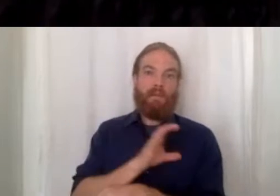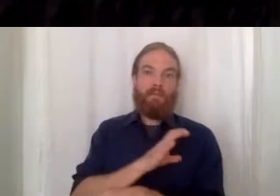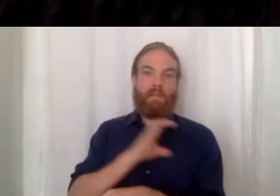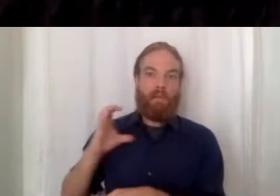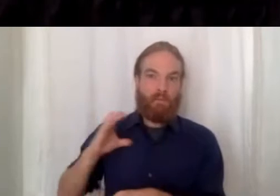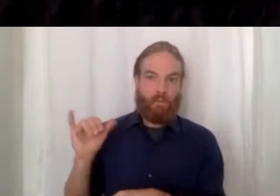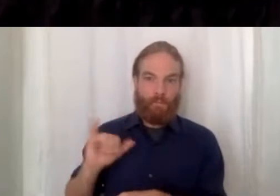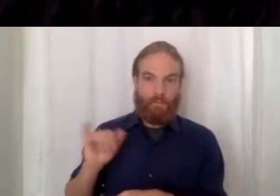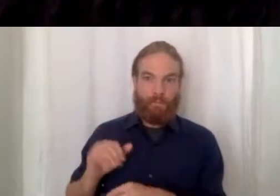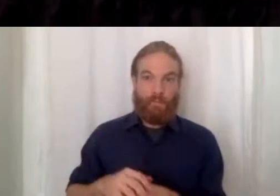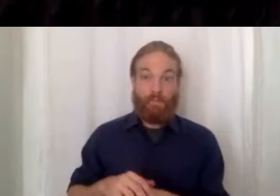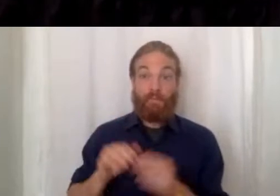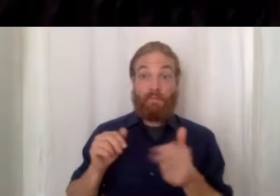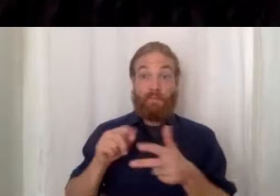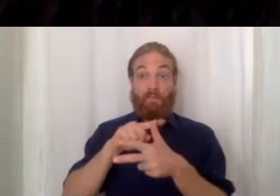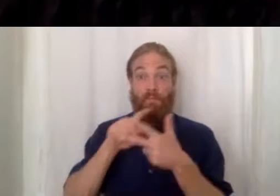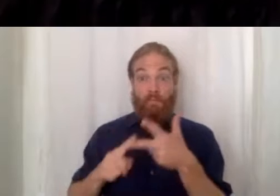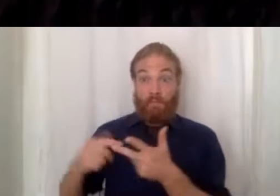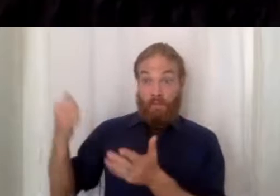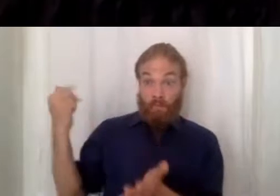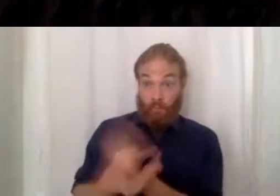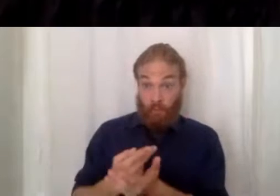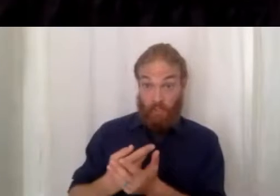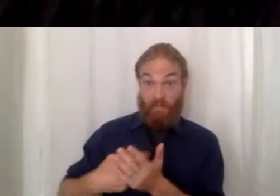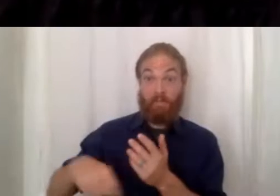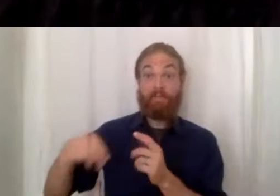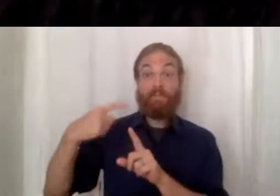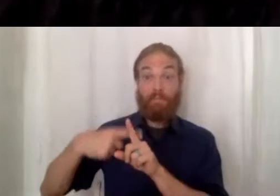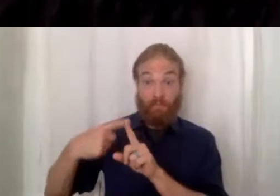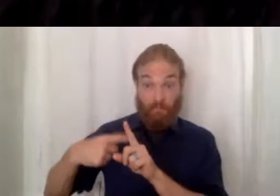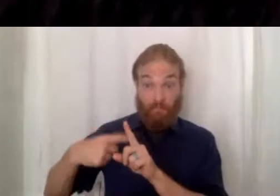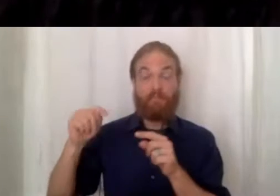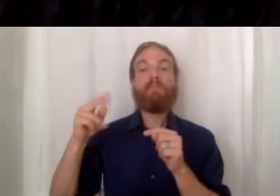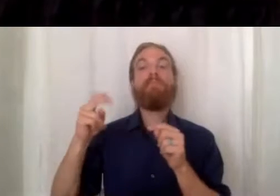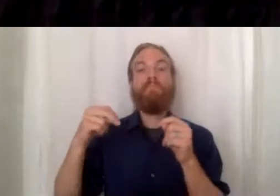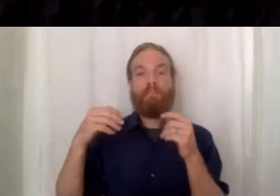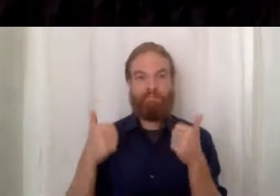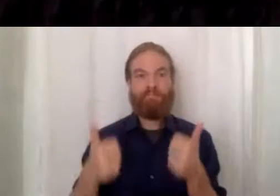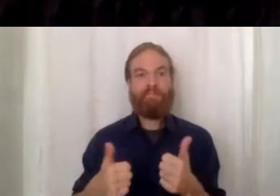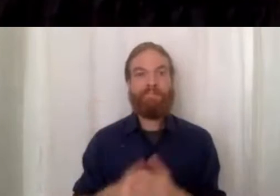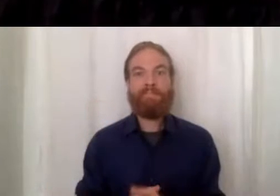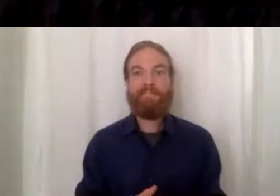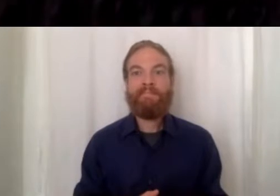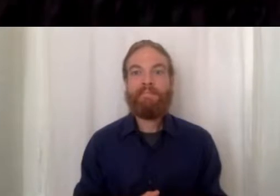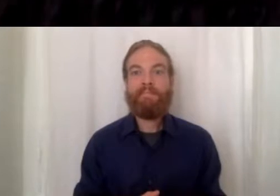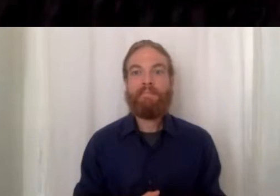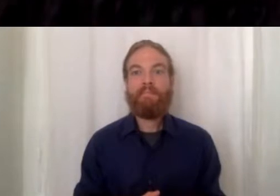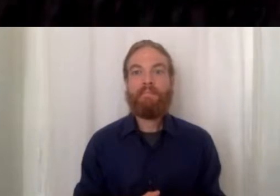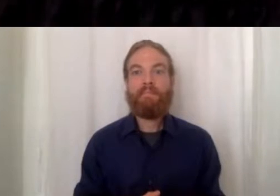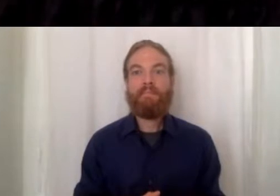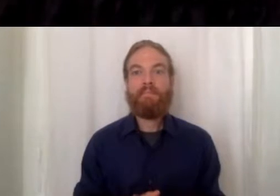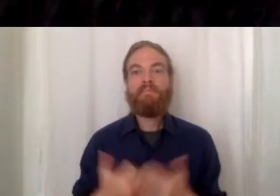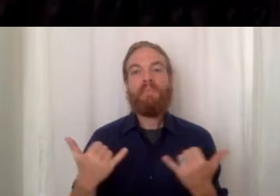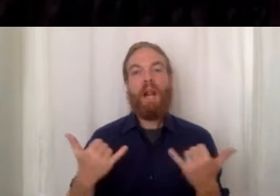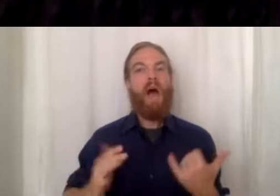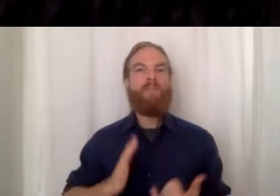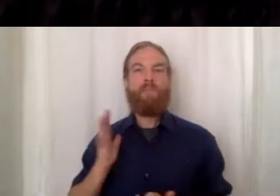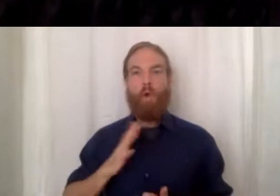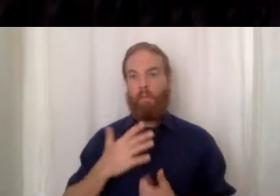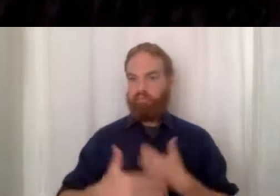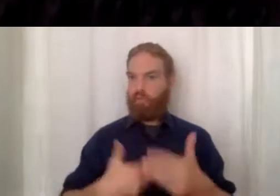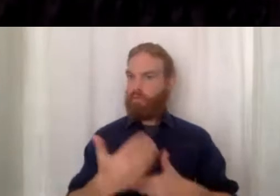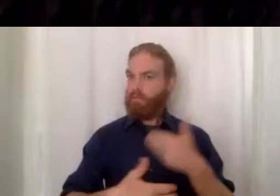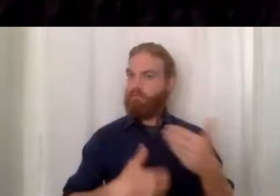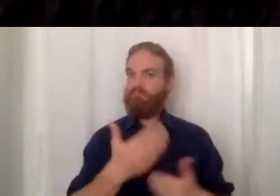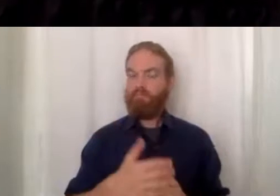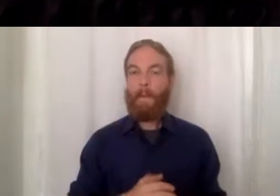as well. And this is a formal process to where, since the Board of Health has purchased the